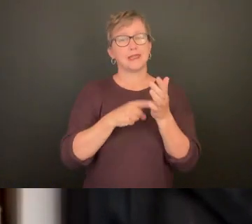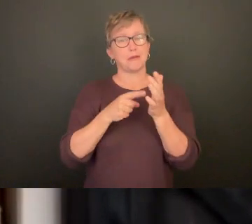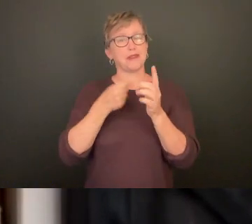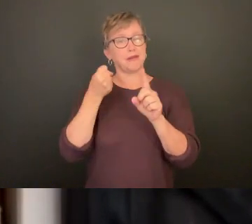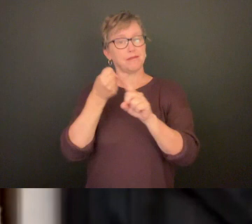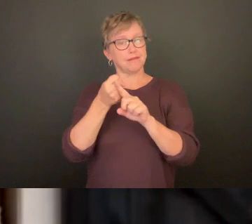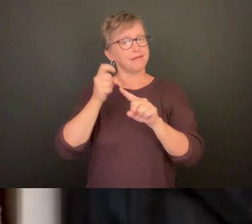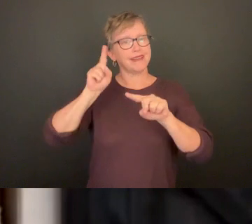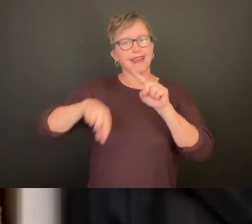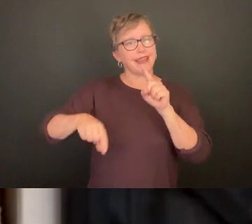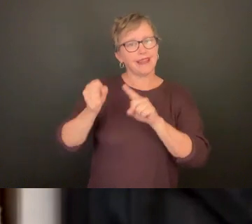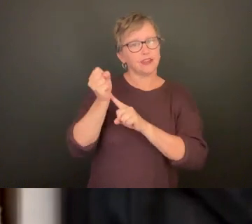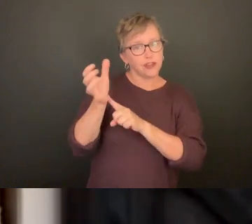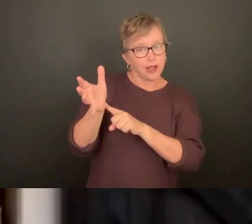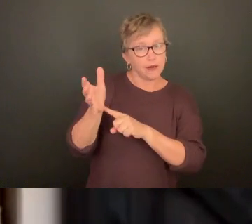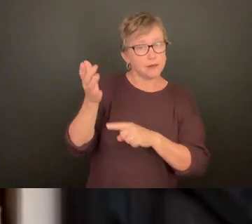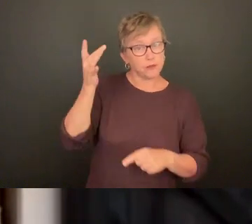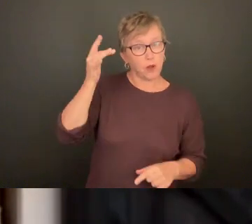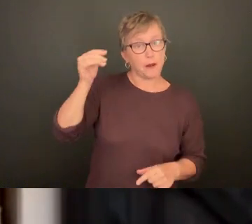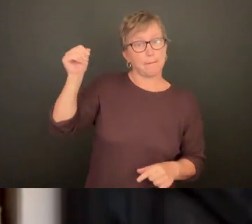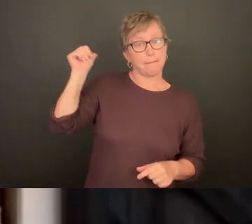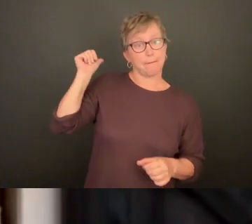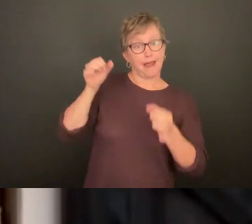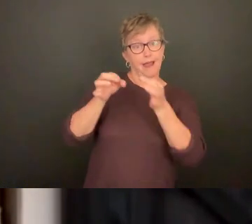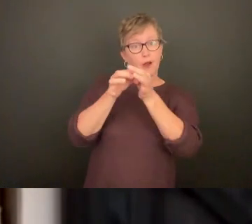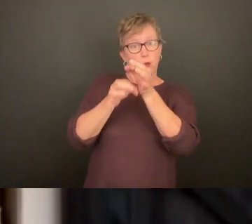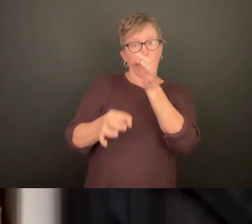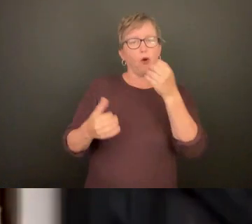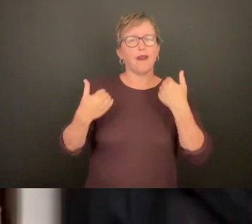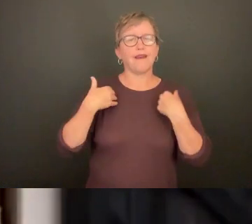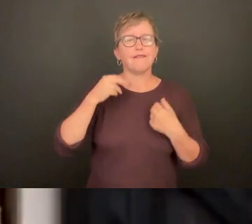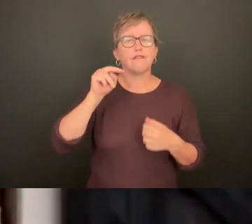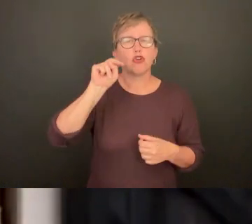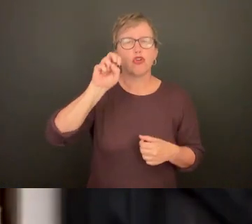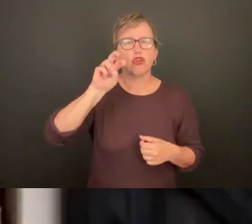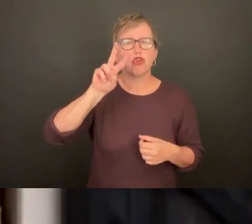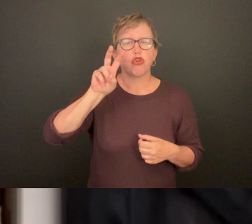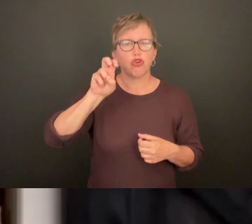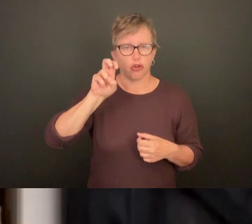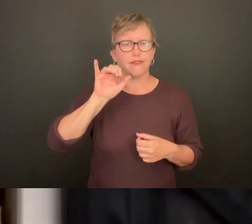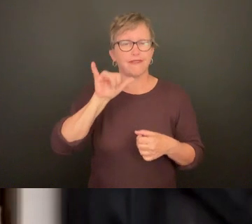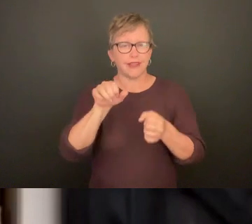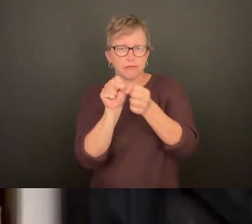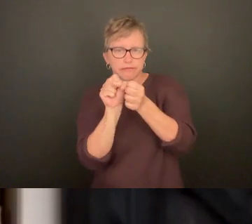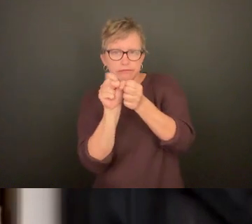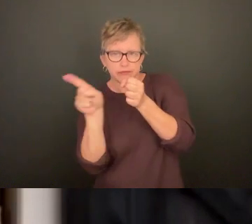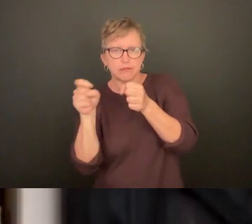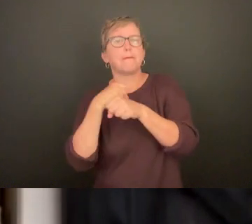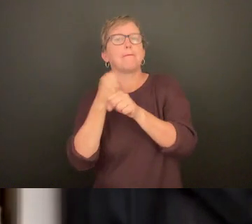women. Spinal cord plays an important role in sexual response. Damage to the spinal cord can lead to changes in sexual